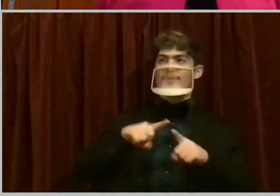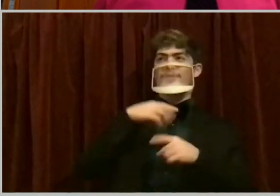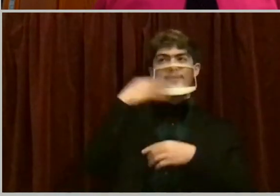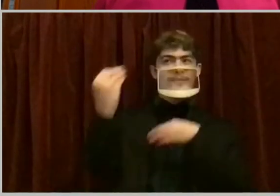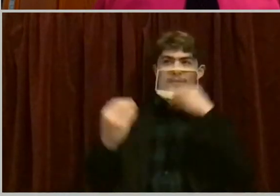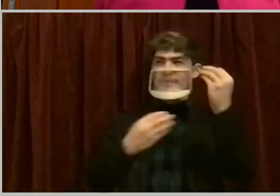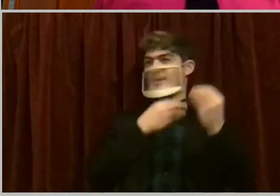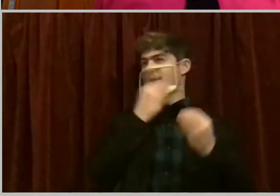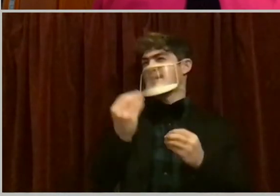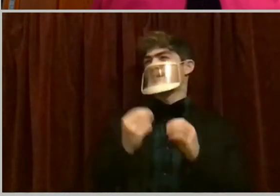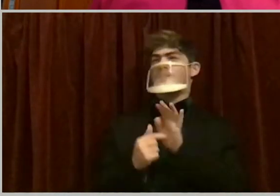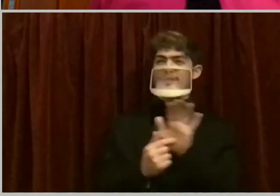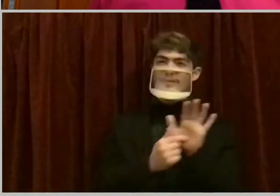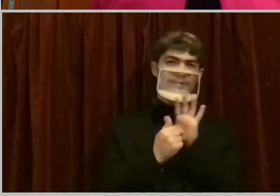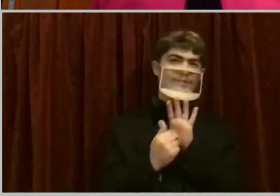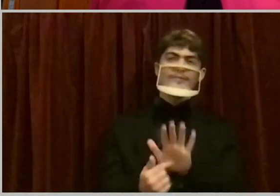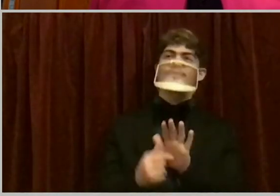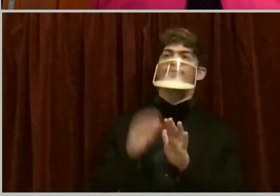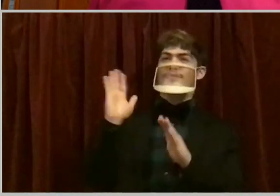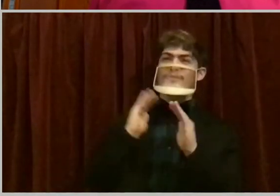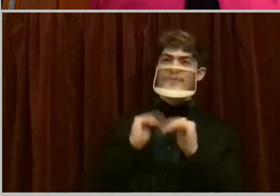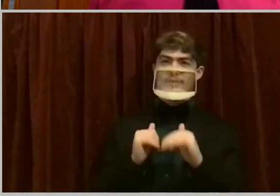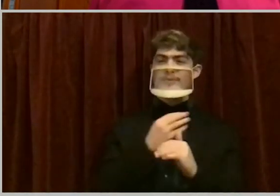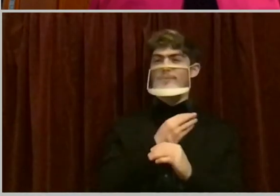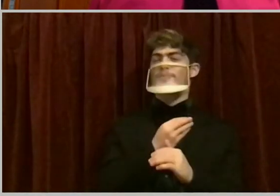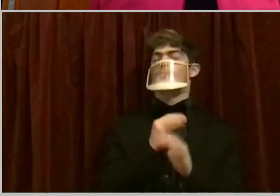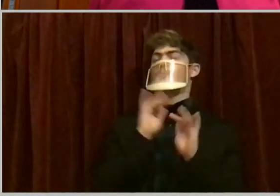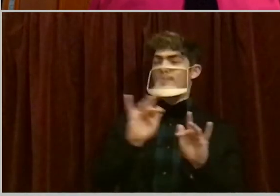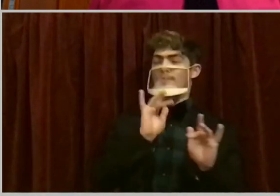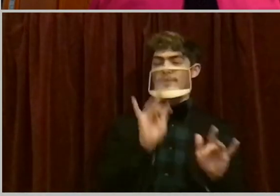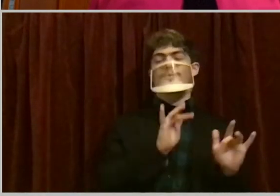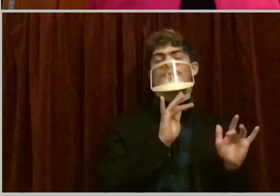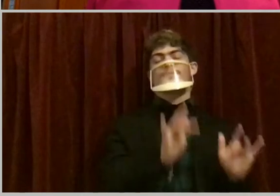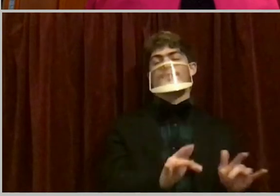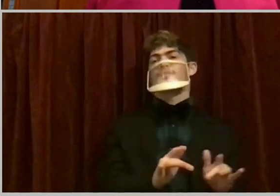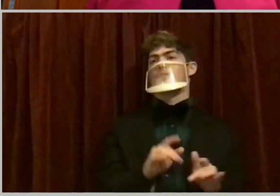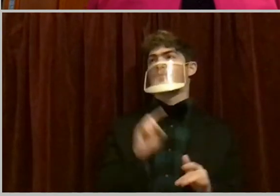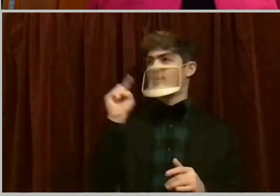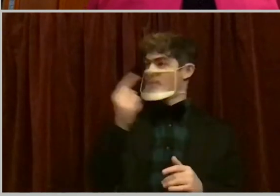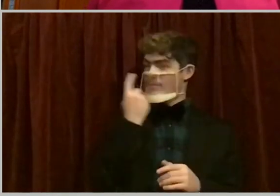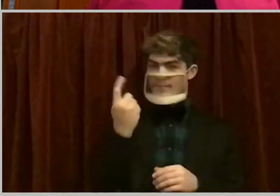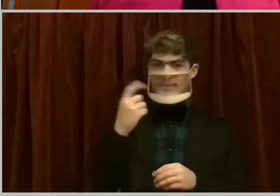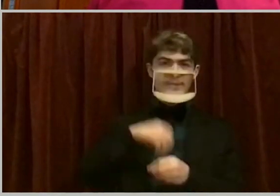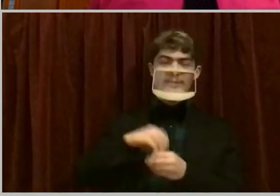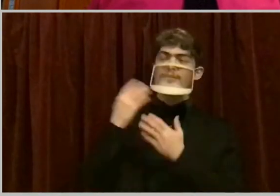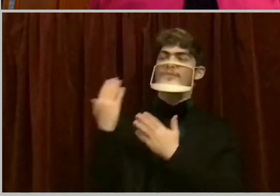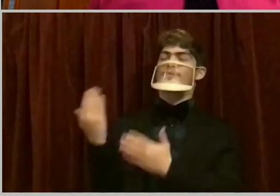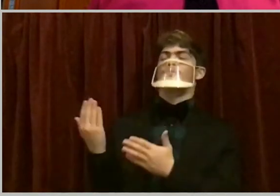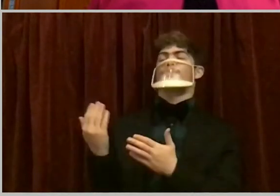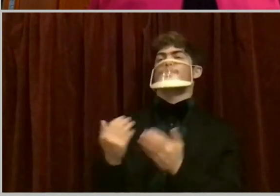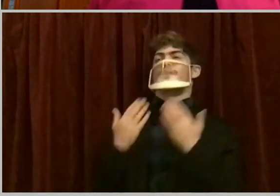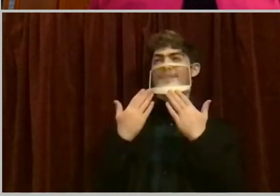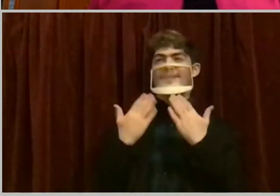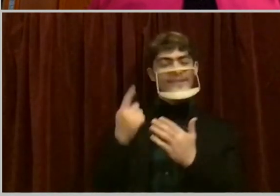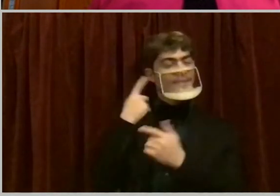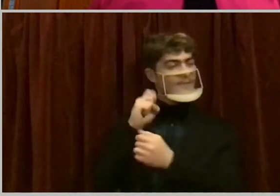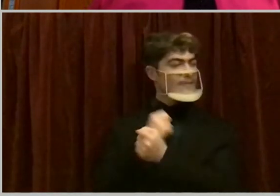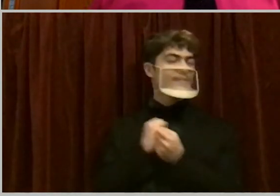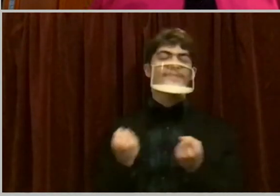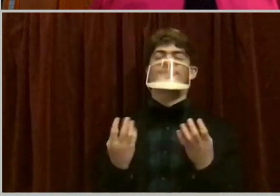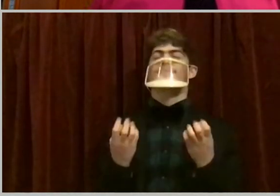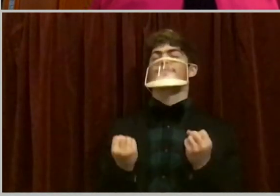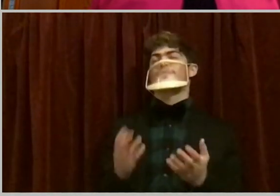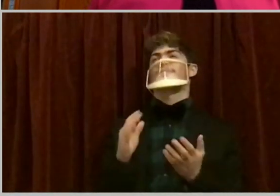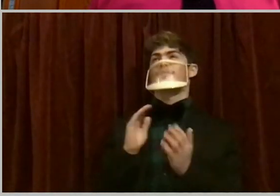carry this message of hope and of mercy and of compassion found in you only. We thank you for loving us so much, and we pray this in your